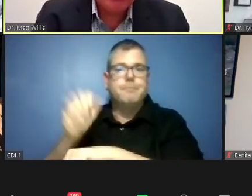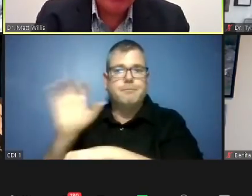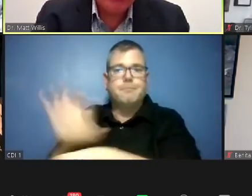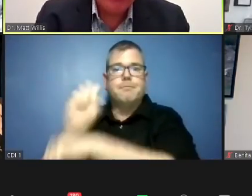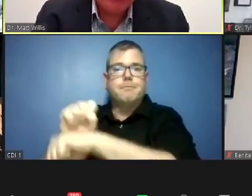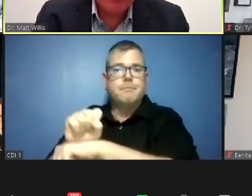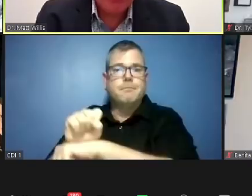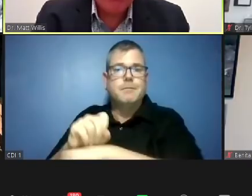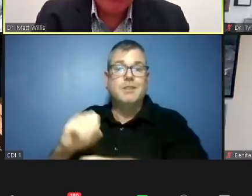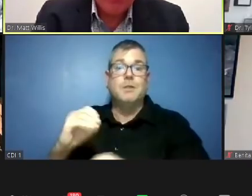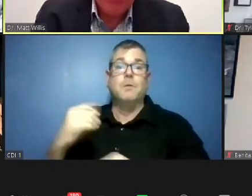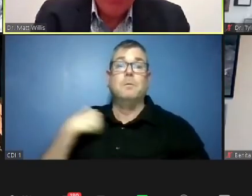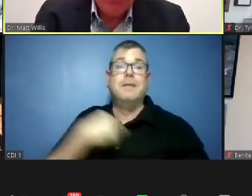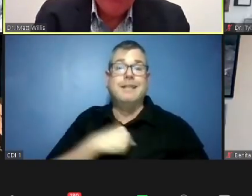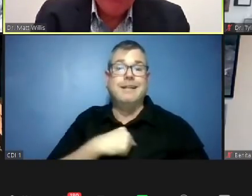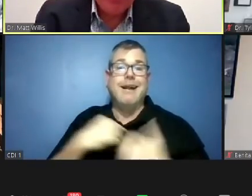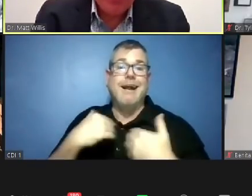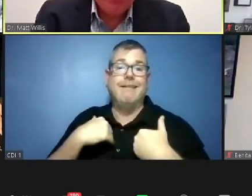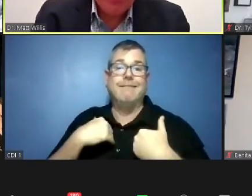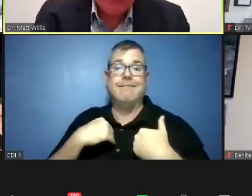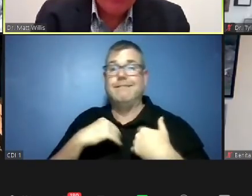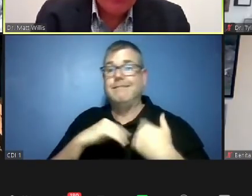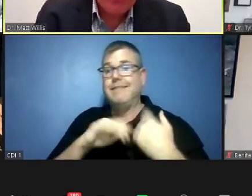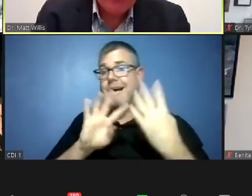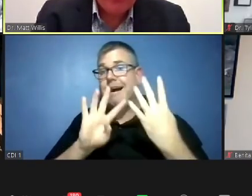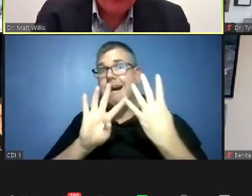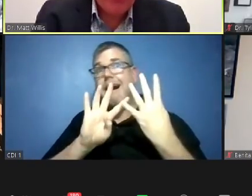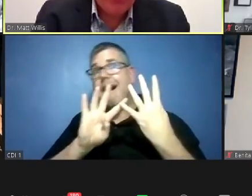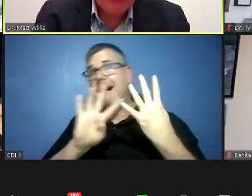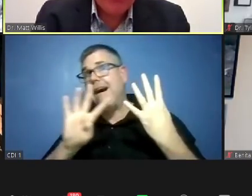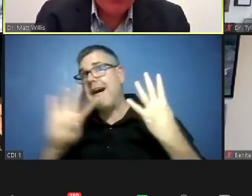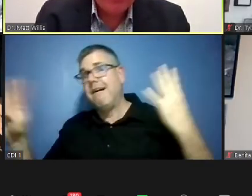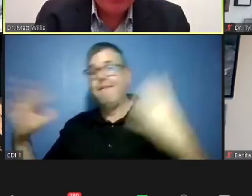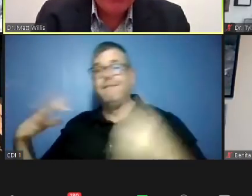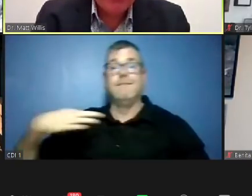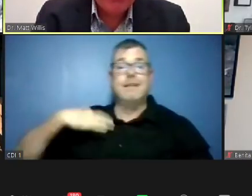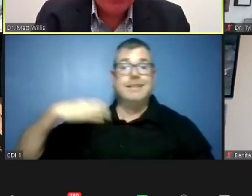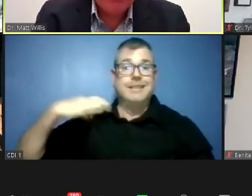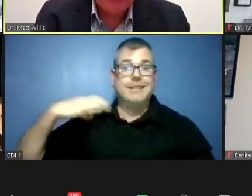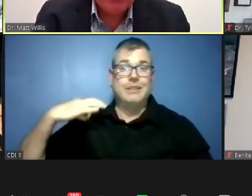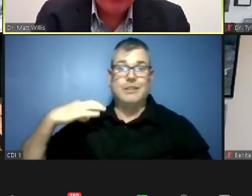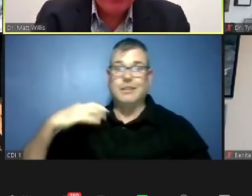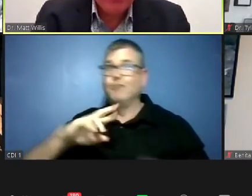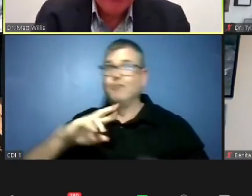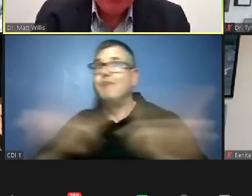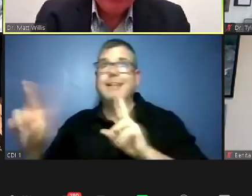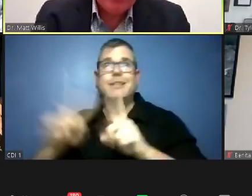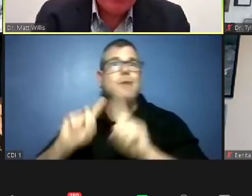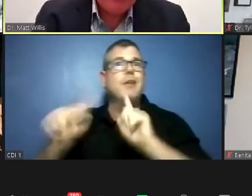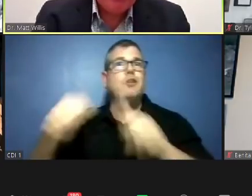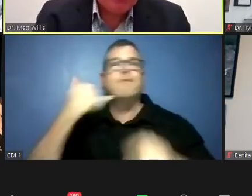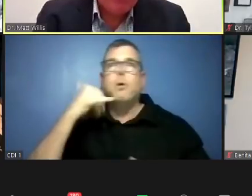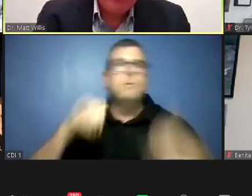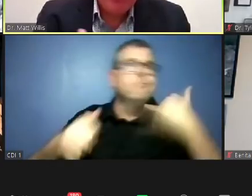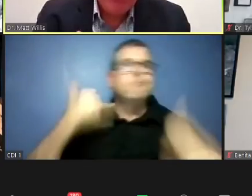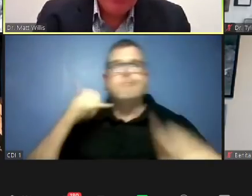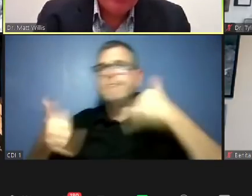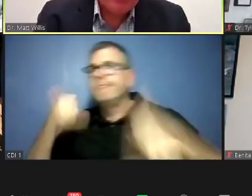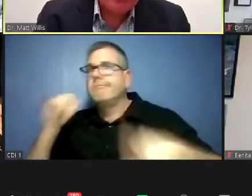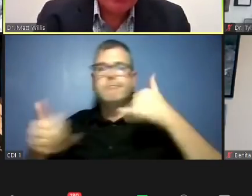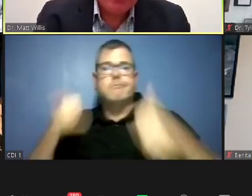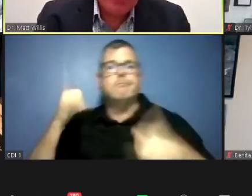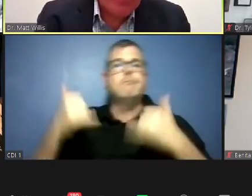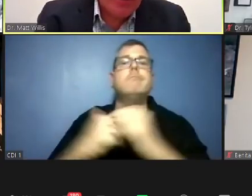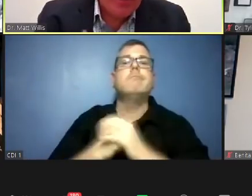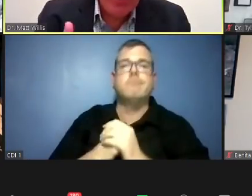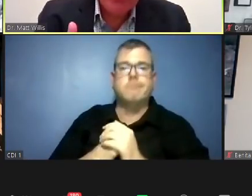volunteers who want to help out. And that's a great role for volunteers, to be able to sign people up, have that tech